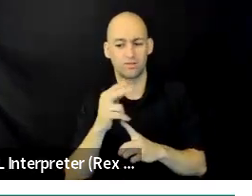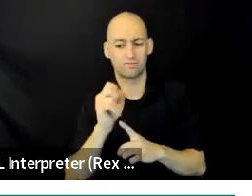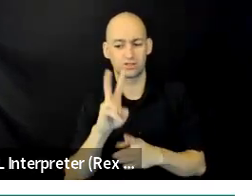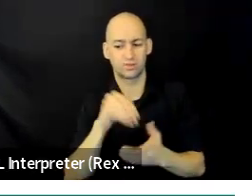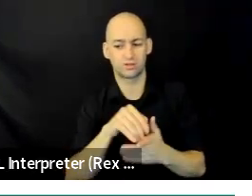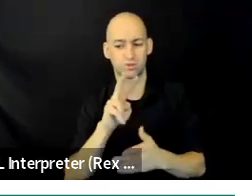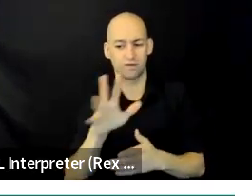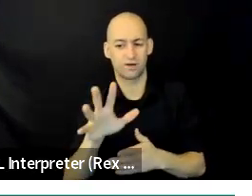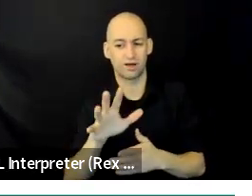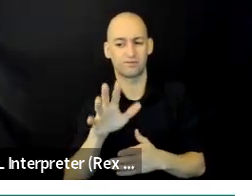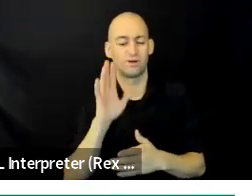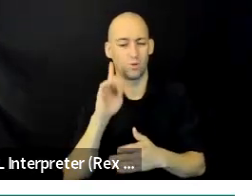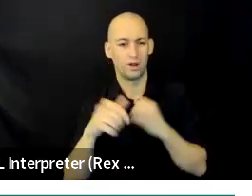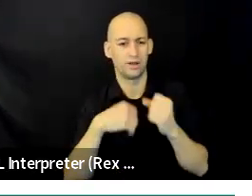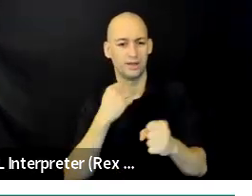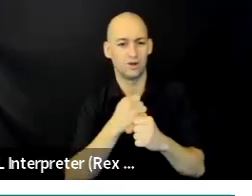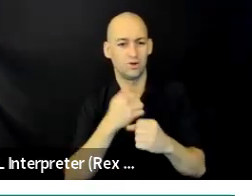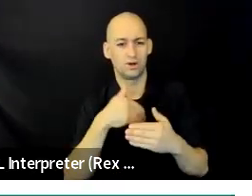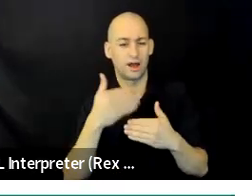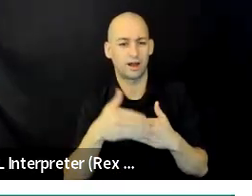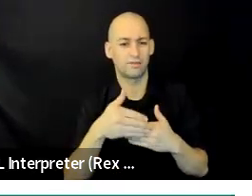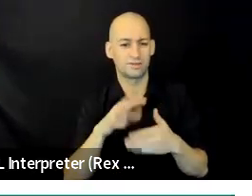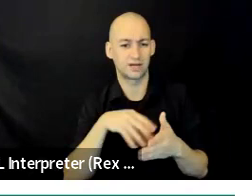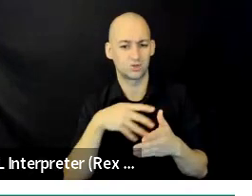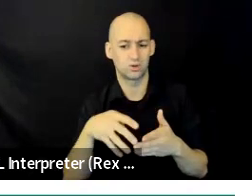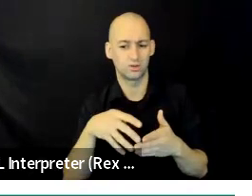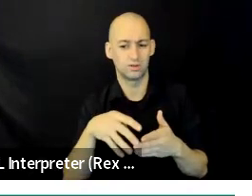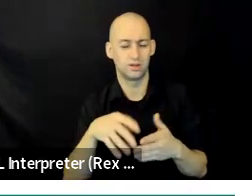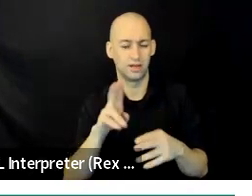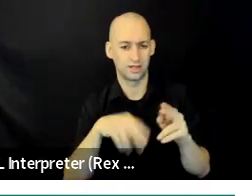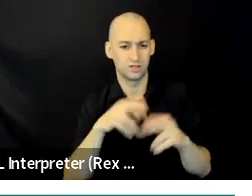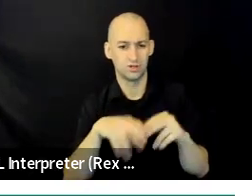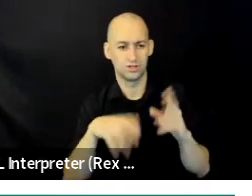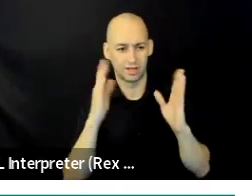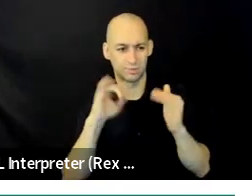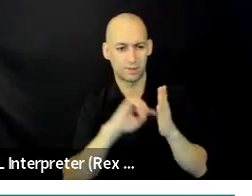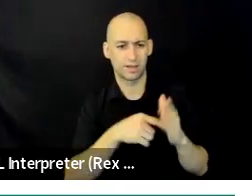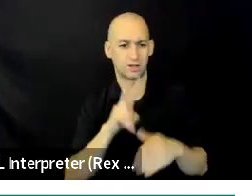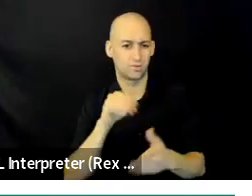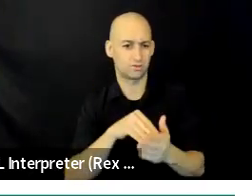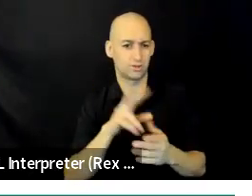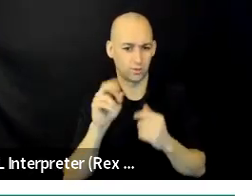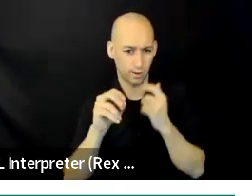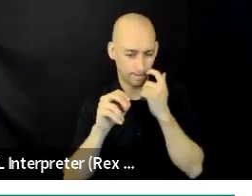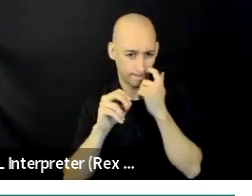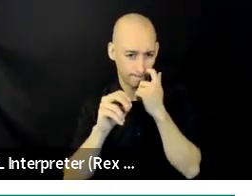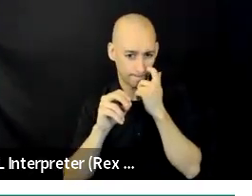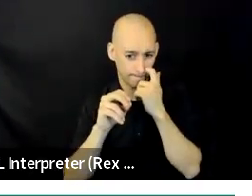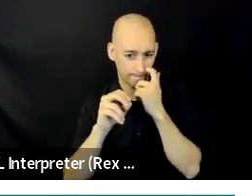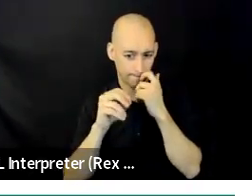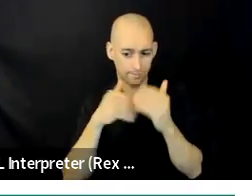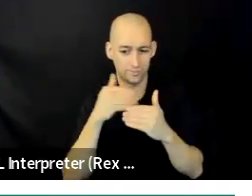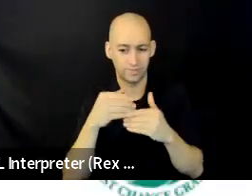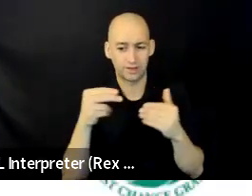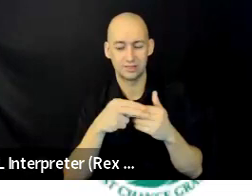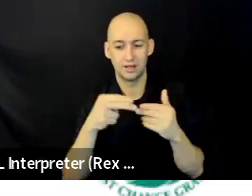ahead of our original schedule, and construction is expected to begin in 2030. Next slide. And with that,